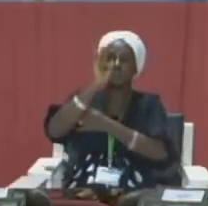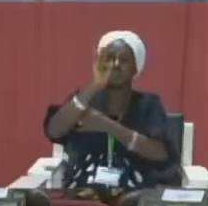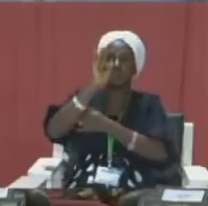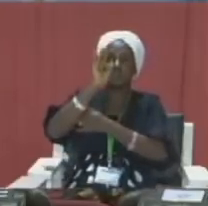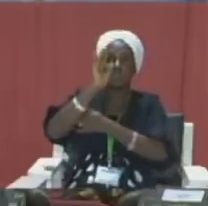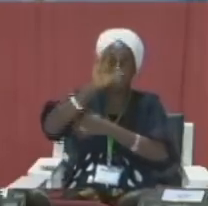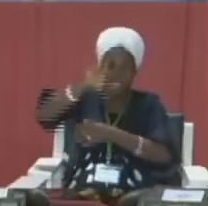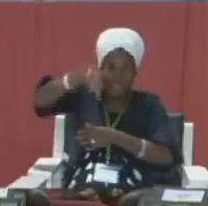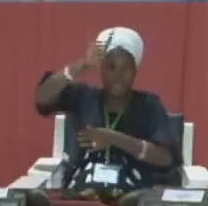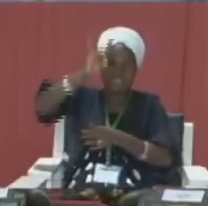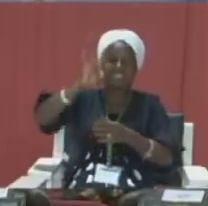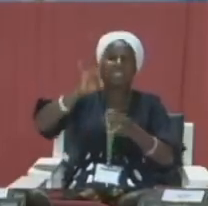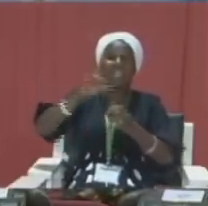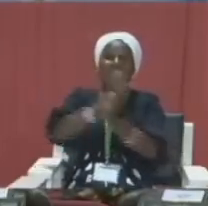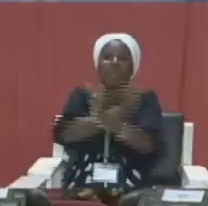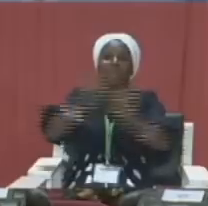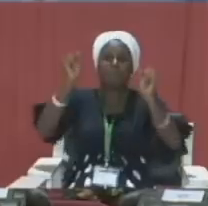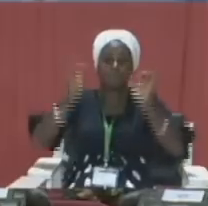Messiah,